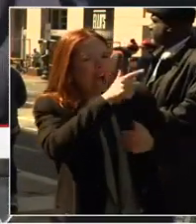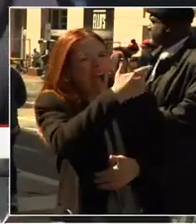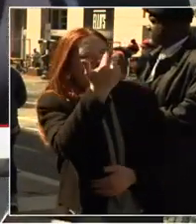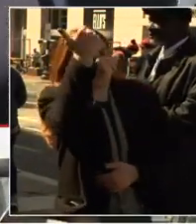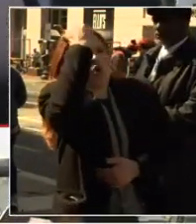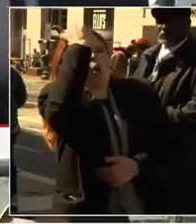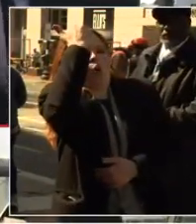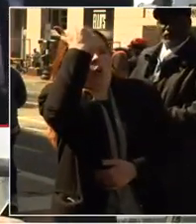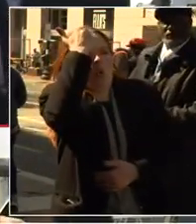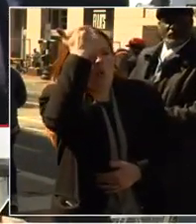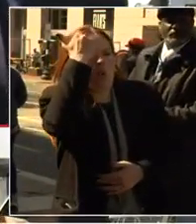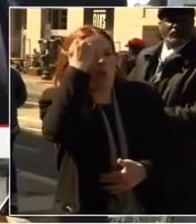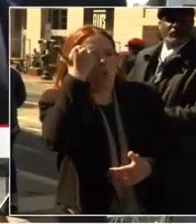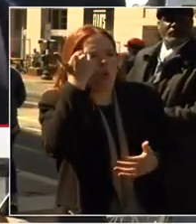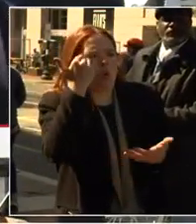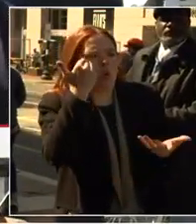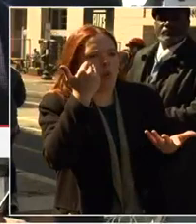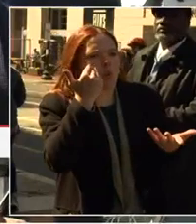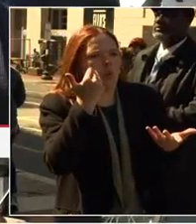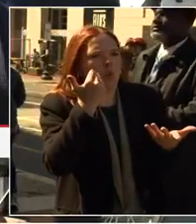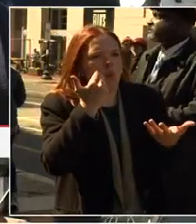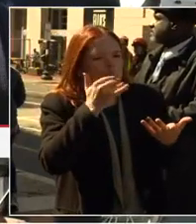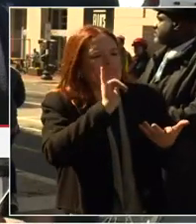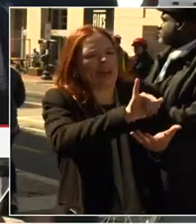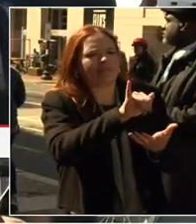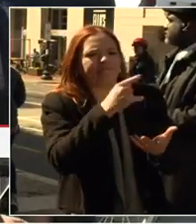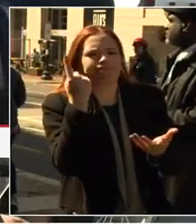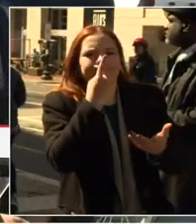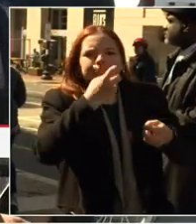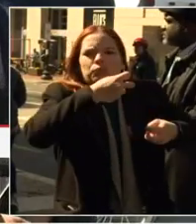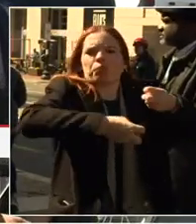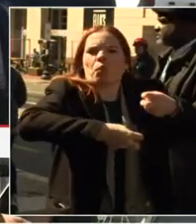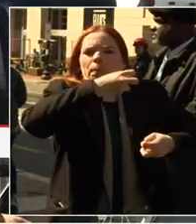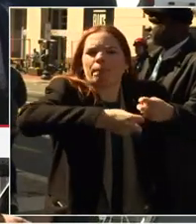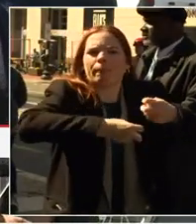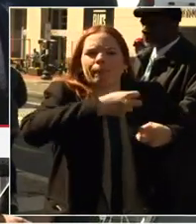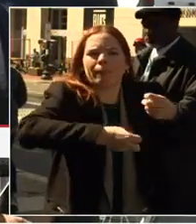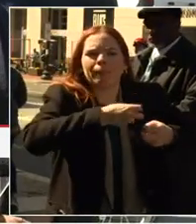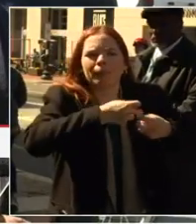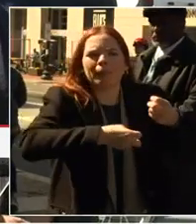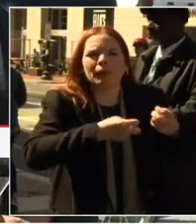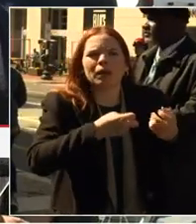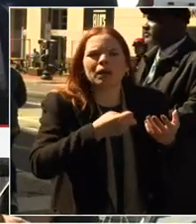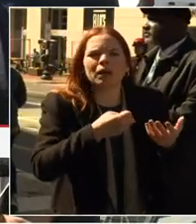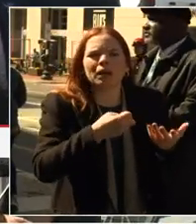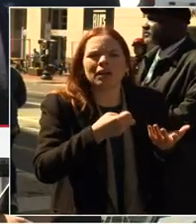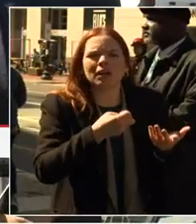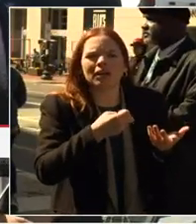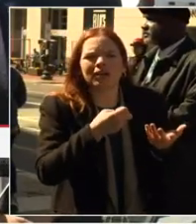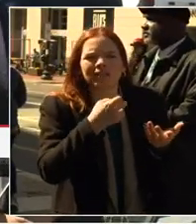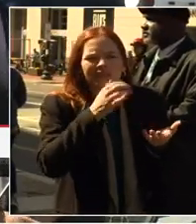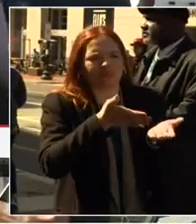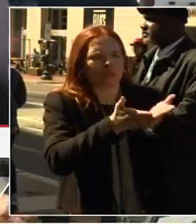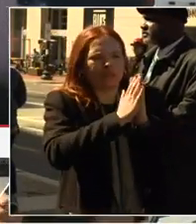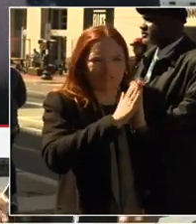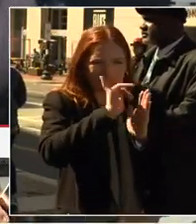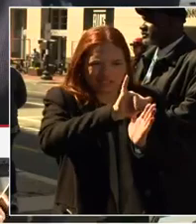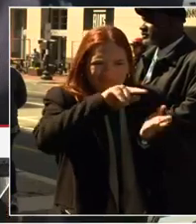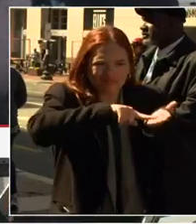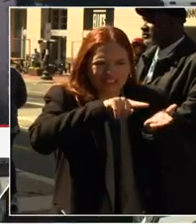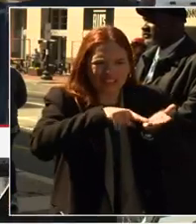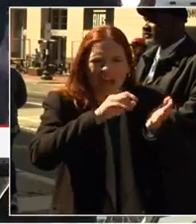were problems, allegations, or concerns that led you to request this investigation?